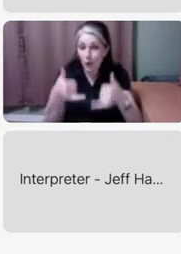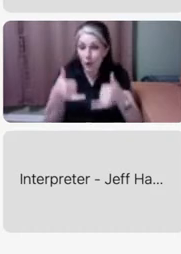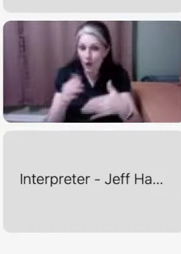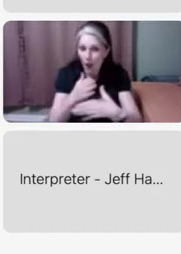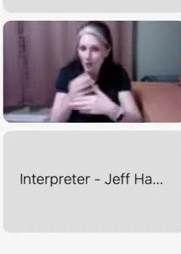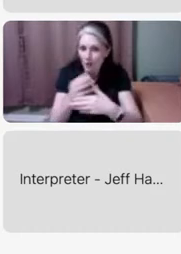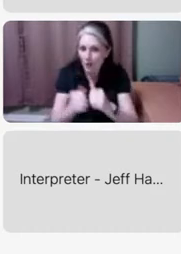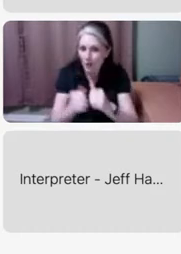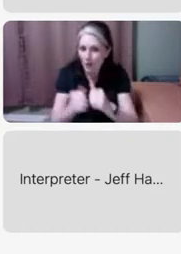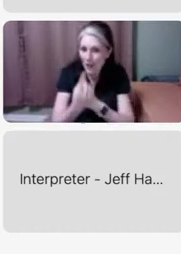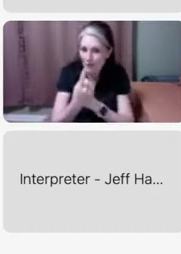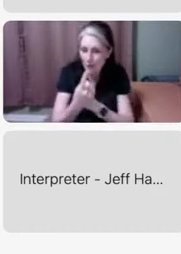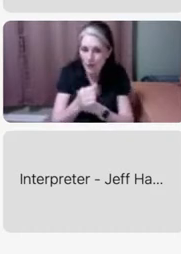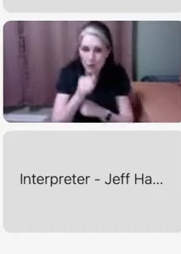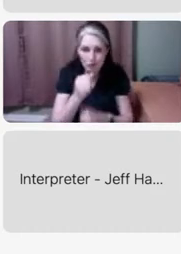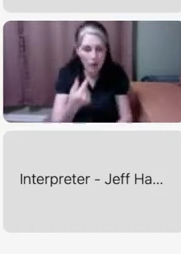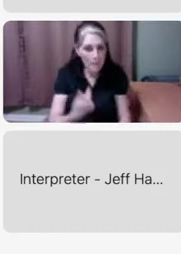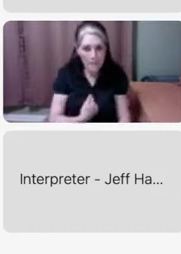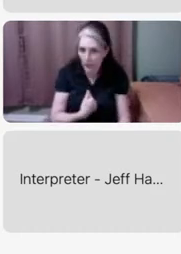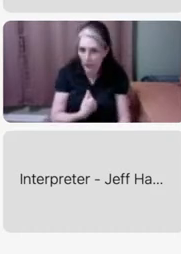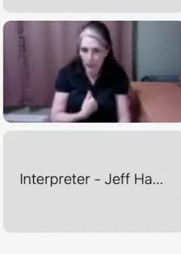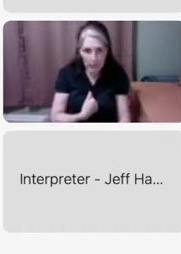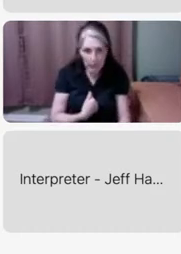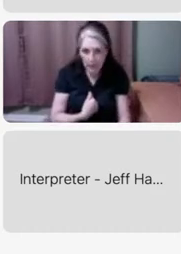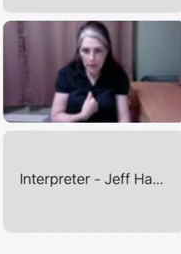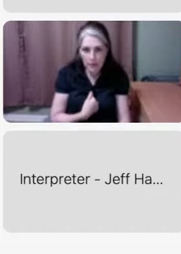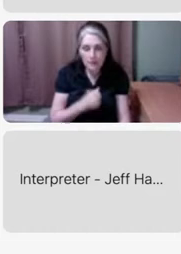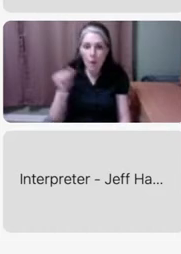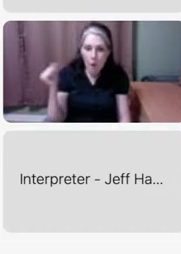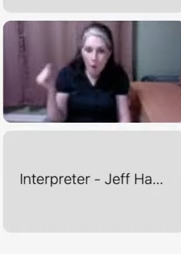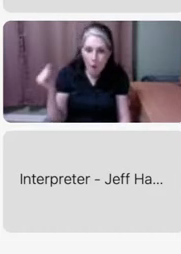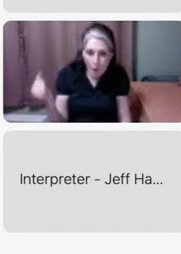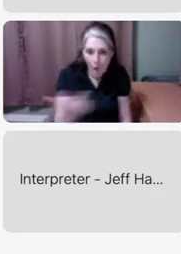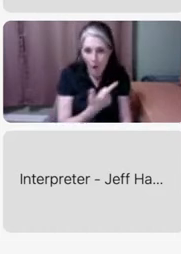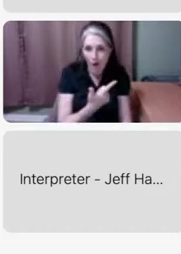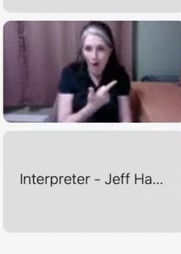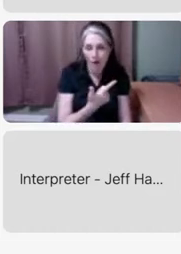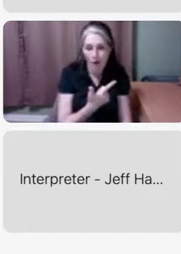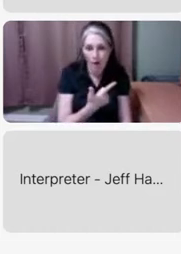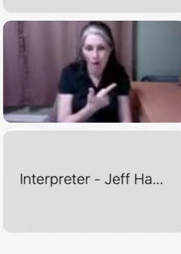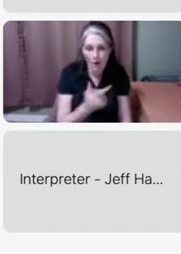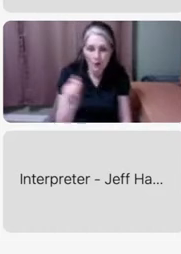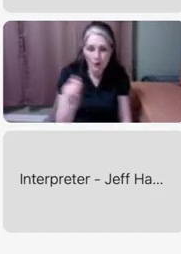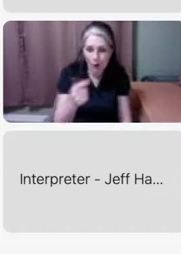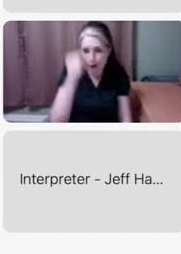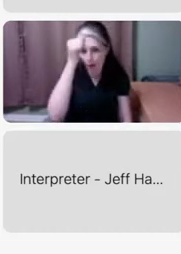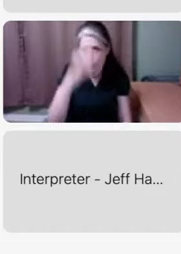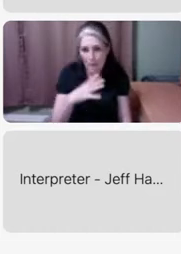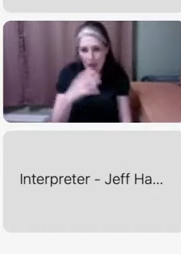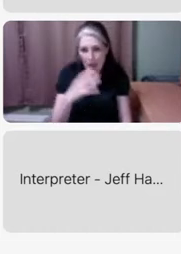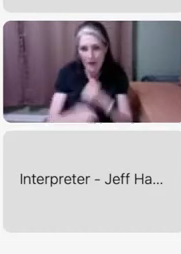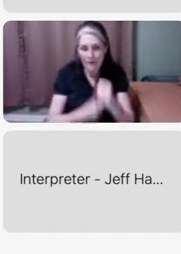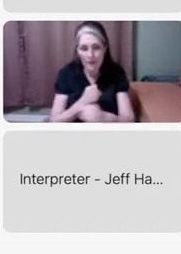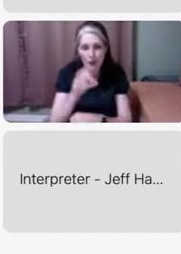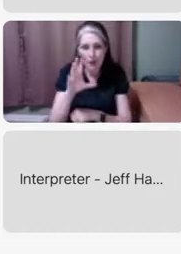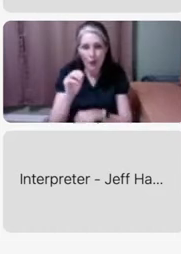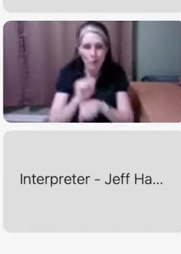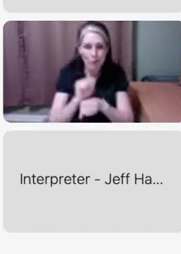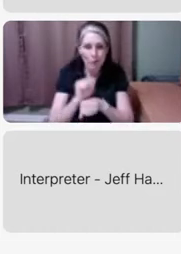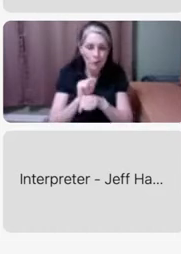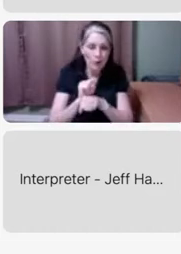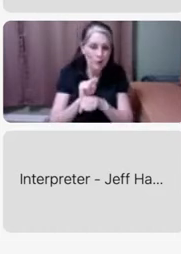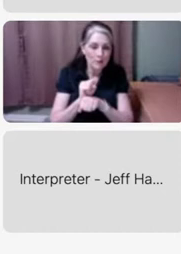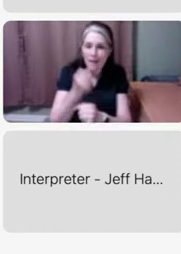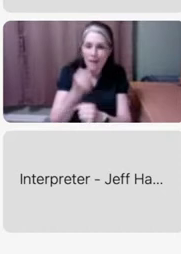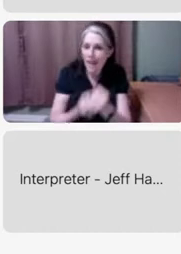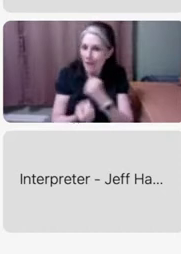just me it's all of us you are all the man of the year all the my colleagues everyone you know i wouldn't be able to